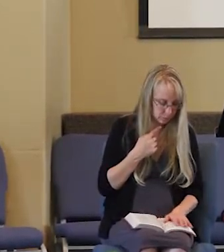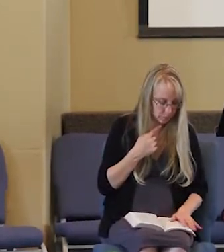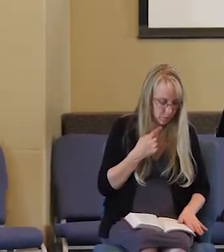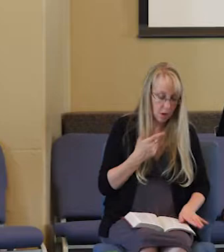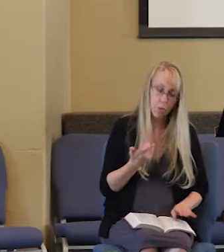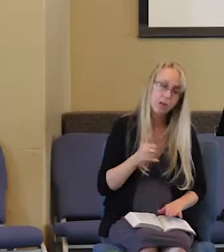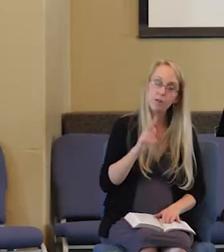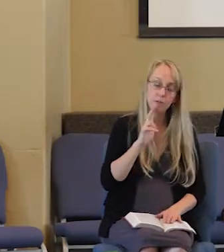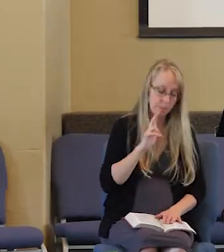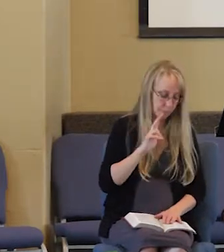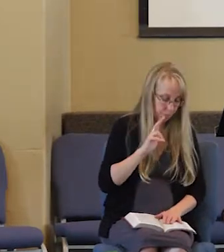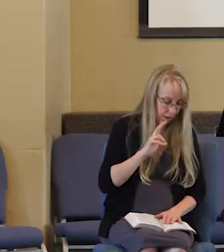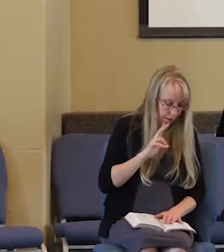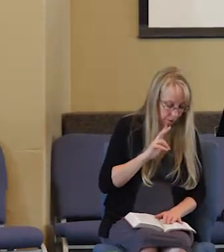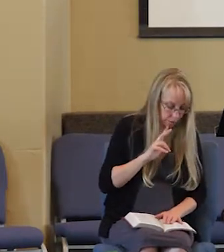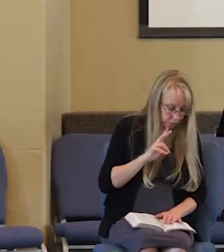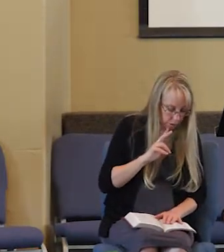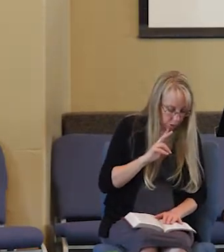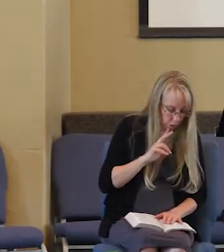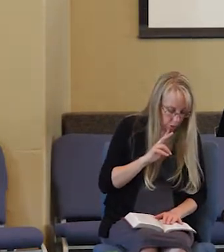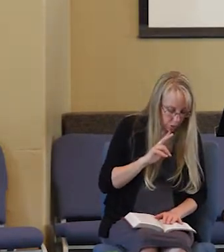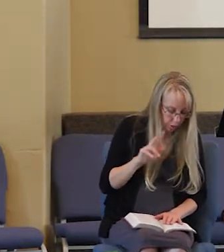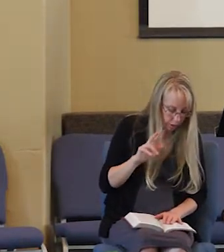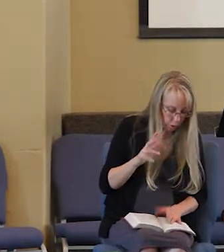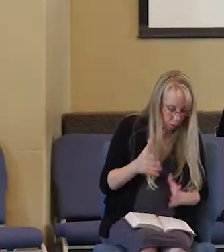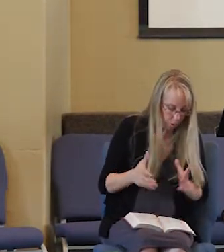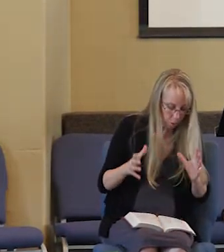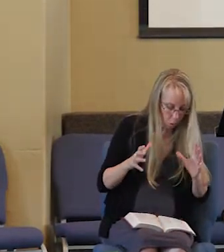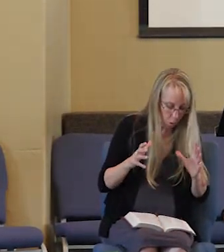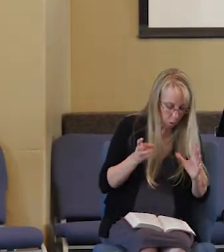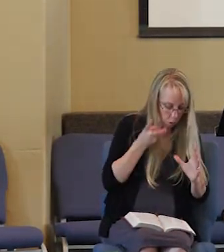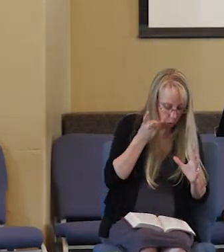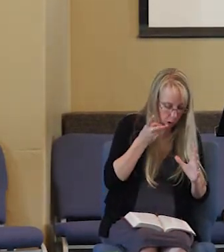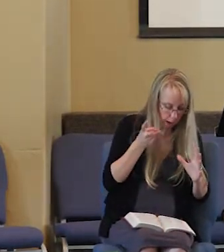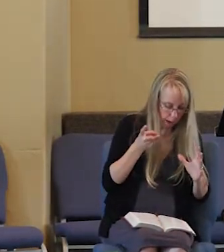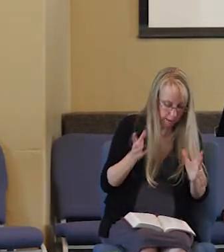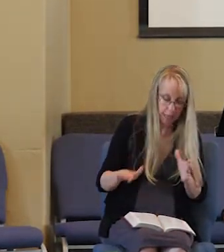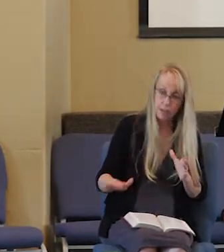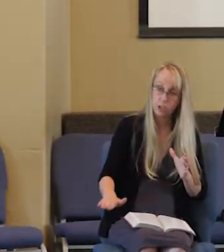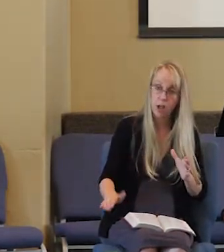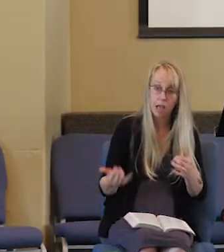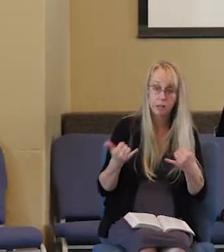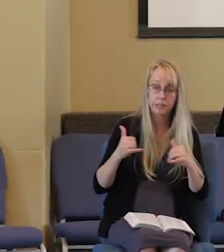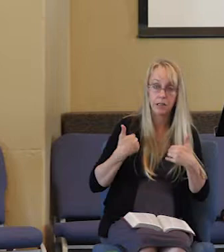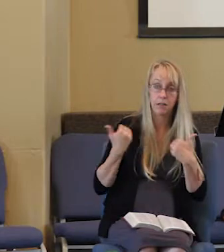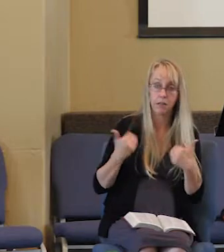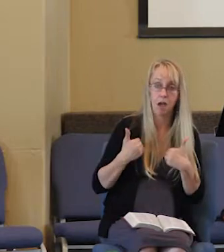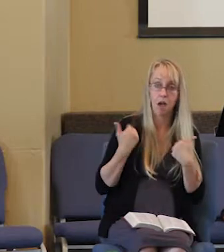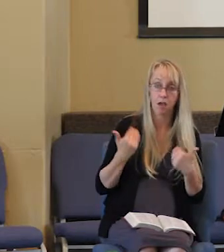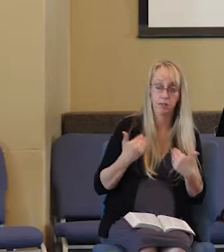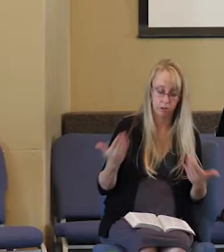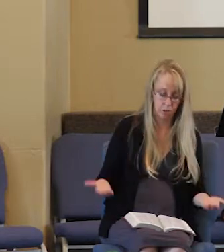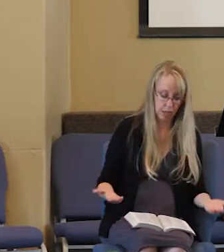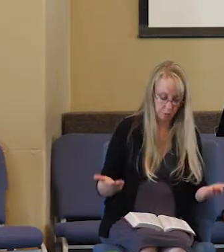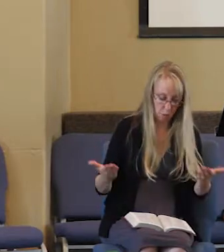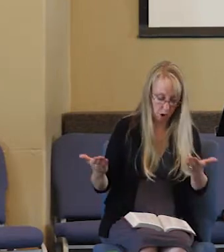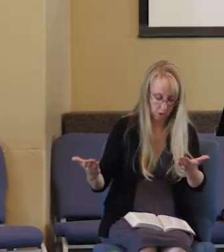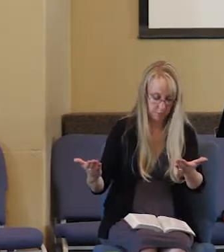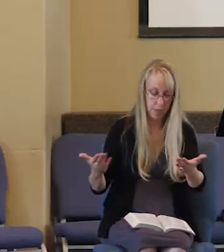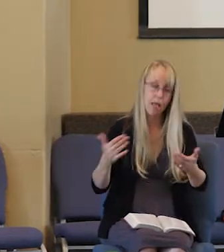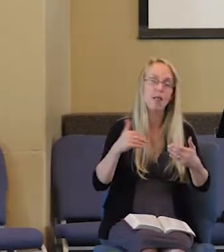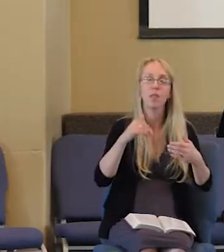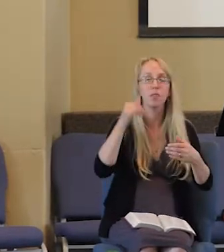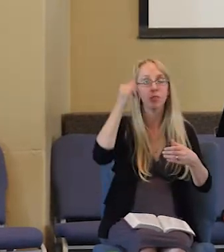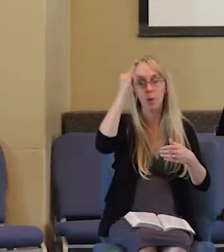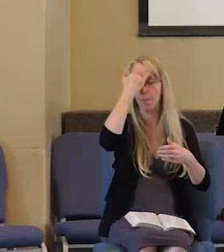three-year-old bull and some flour and a jug of wine and brought him to the house of the Lord in Shiloh, although the child was young.